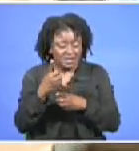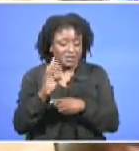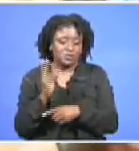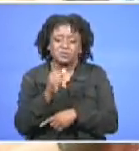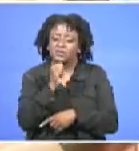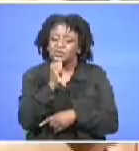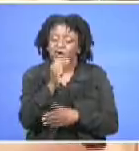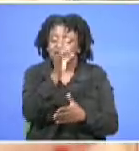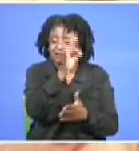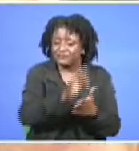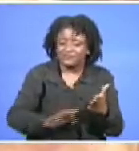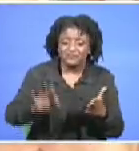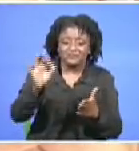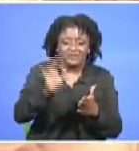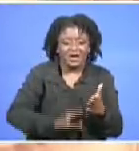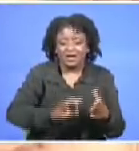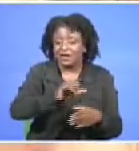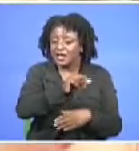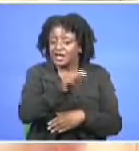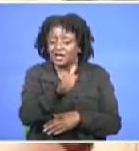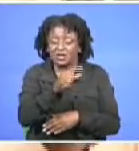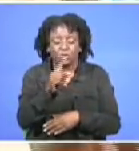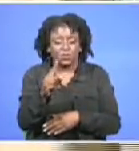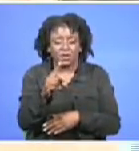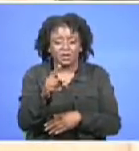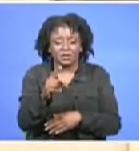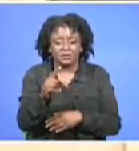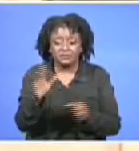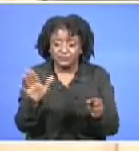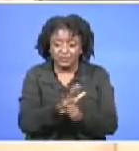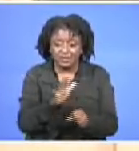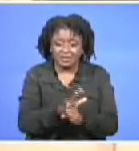anybody wholesale. That will cause pandemonium.